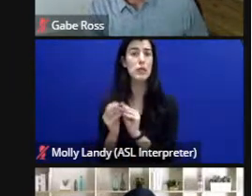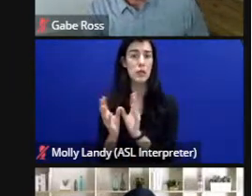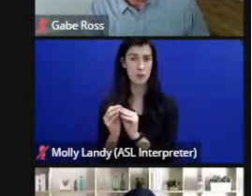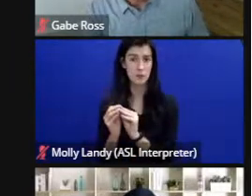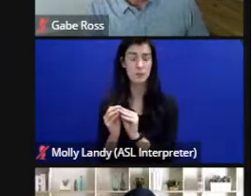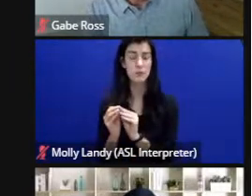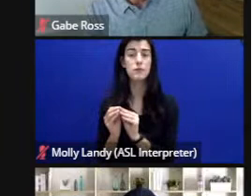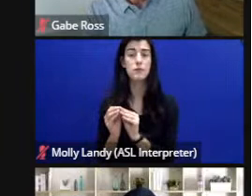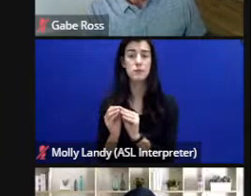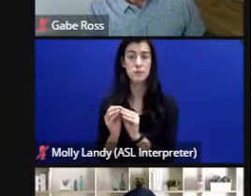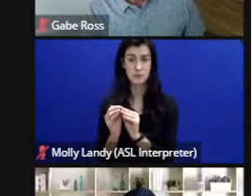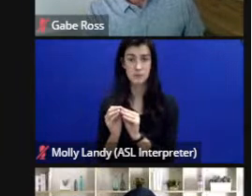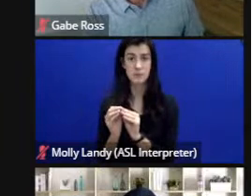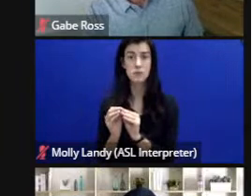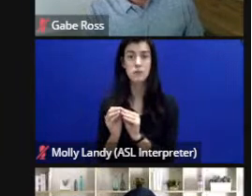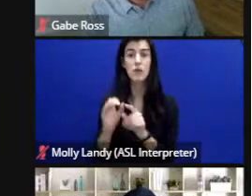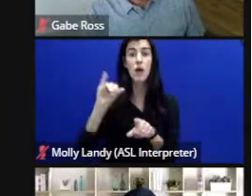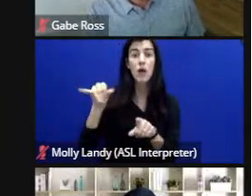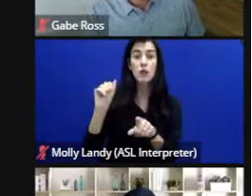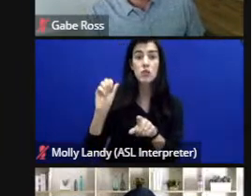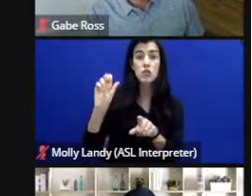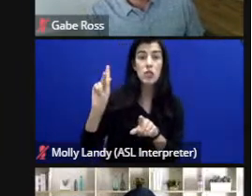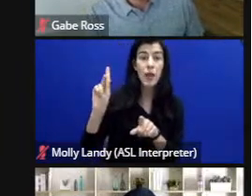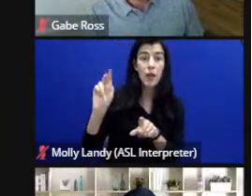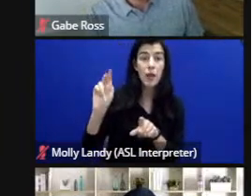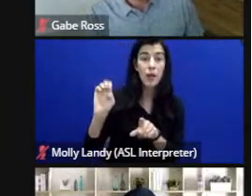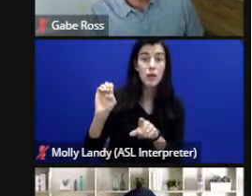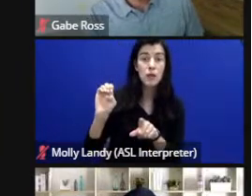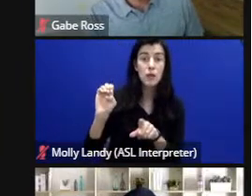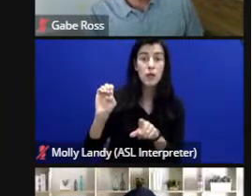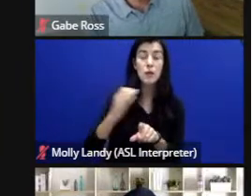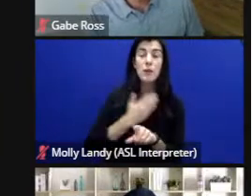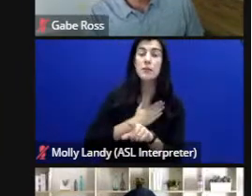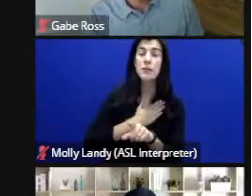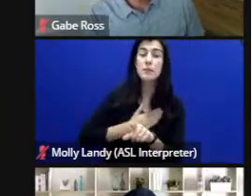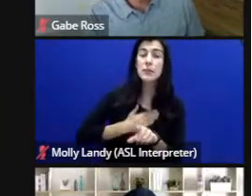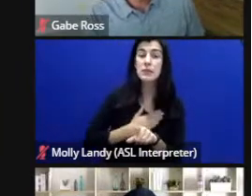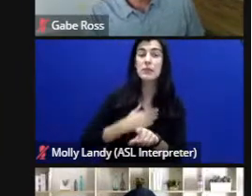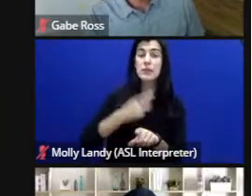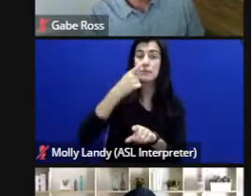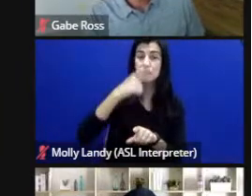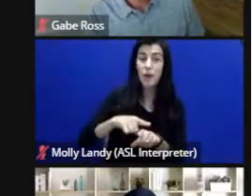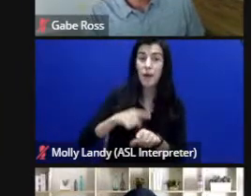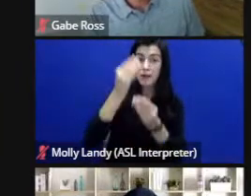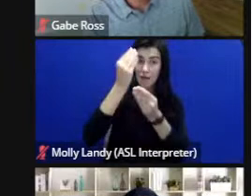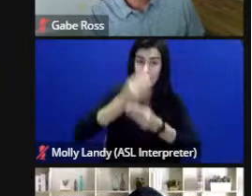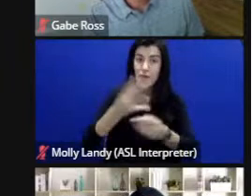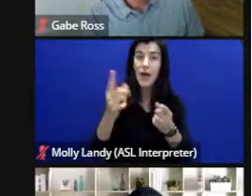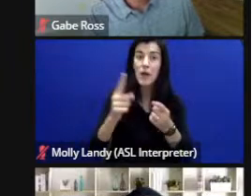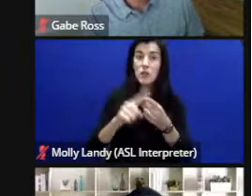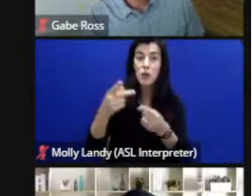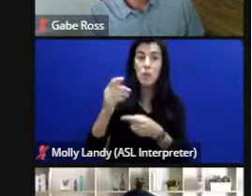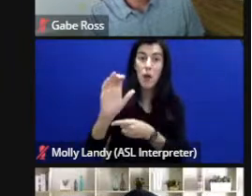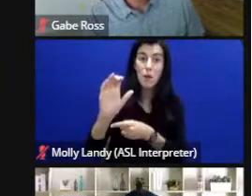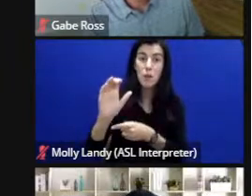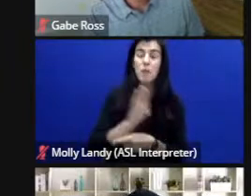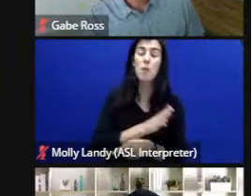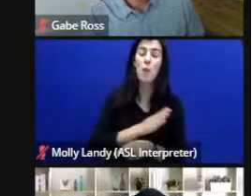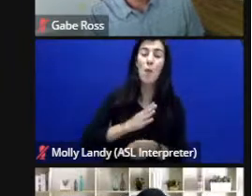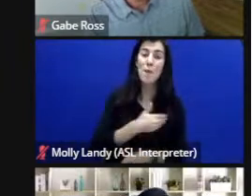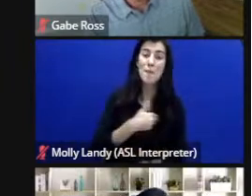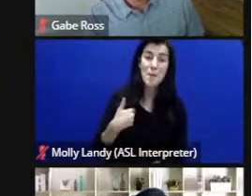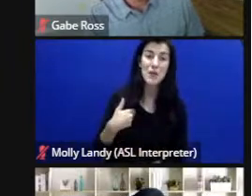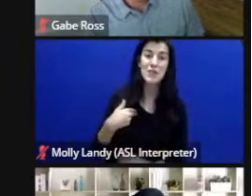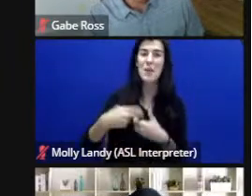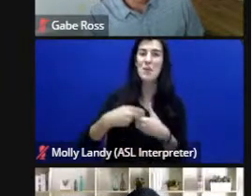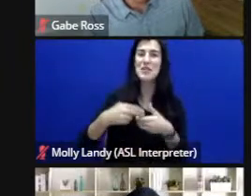if you, Jake, would sort of convey to the public and our board members and our participants our